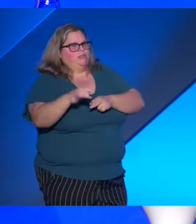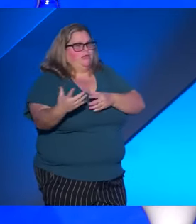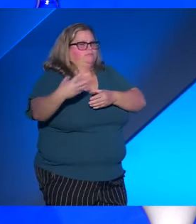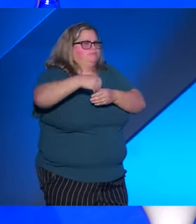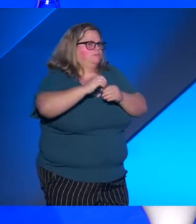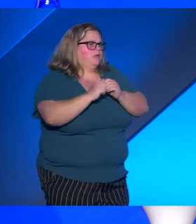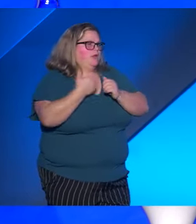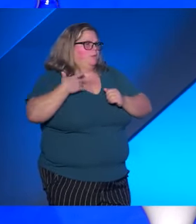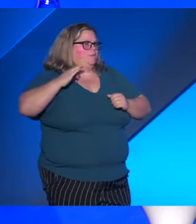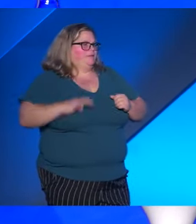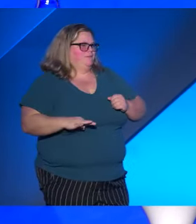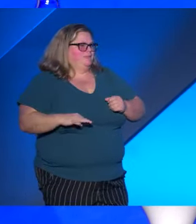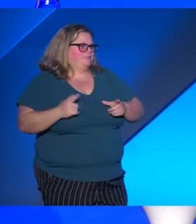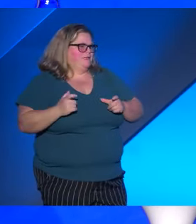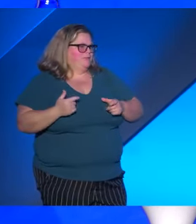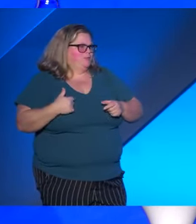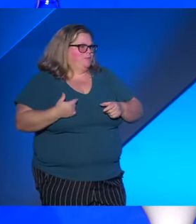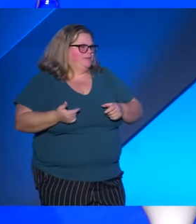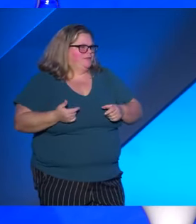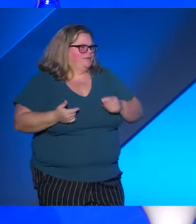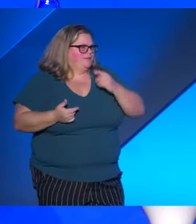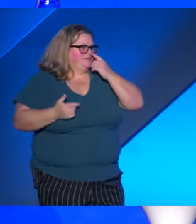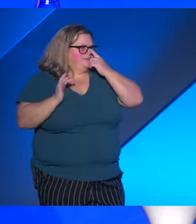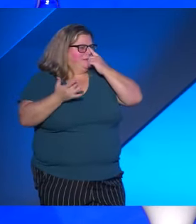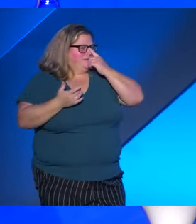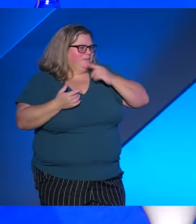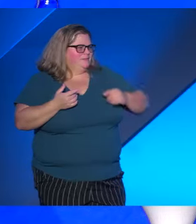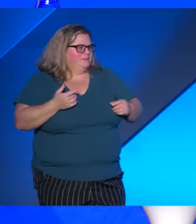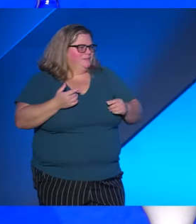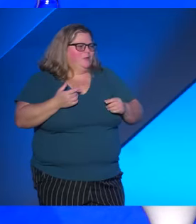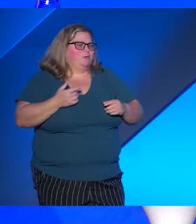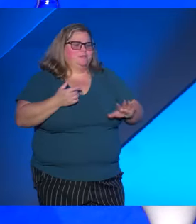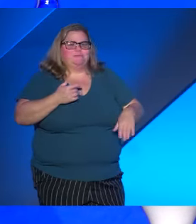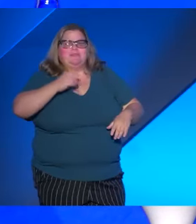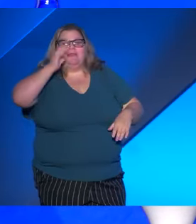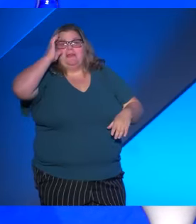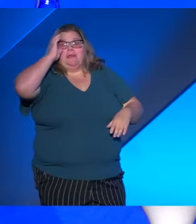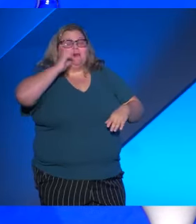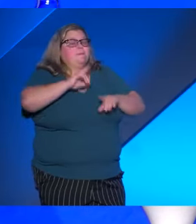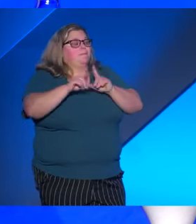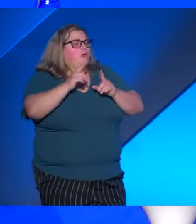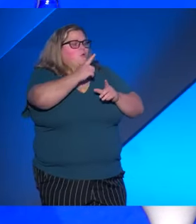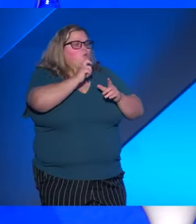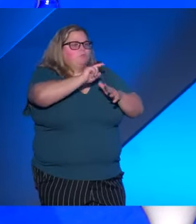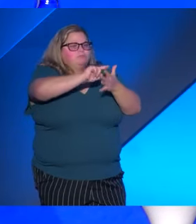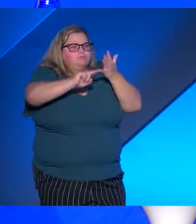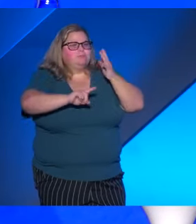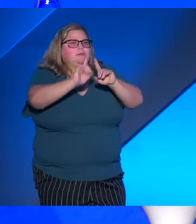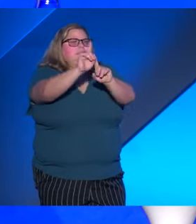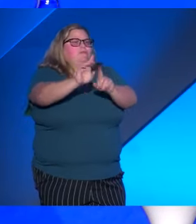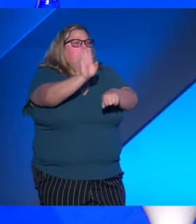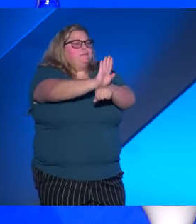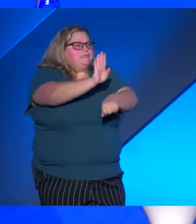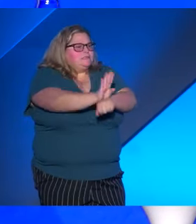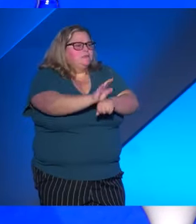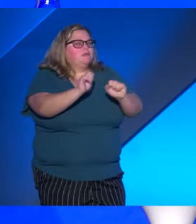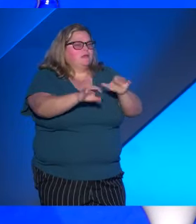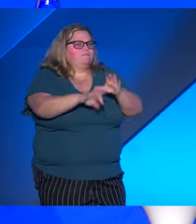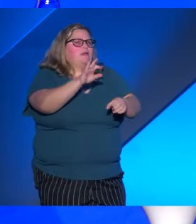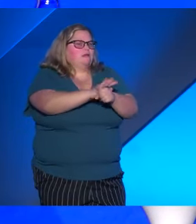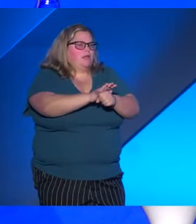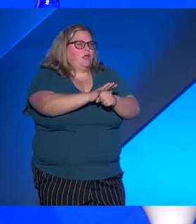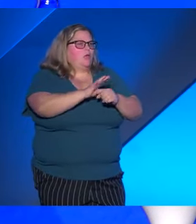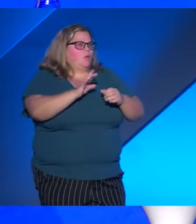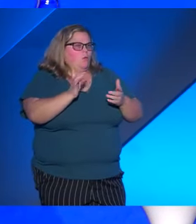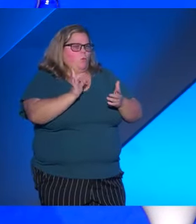learn who your teams are across the business, then you can find out where you have